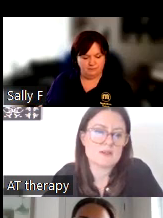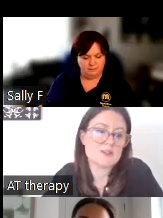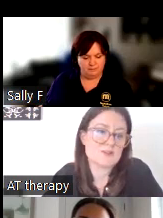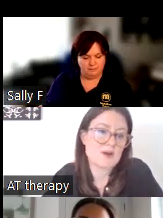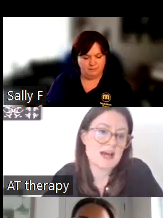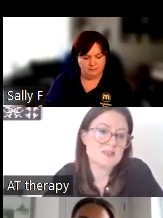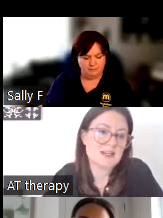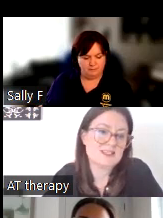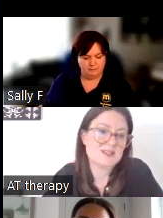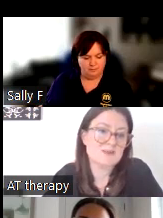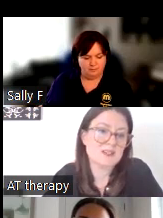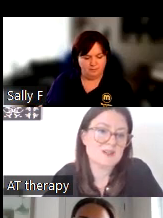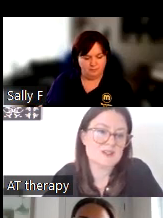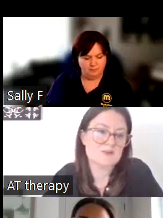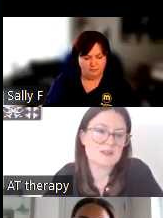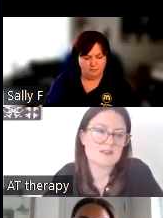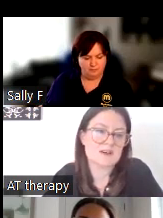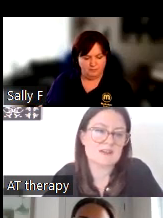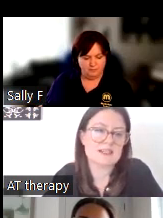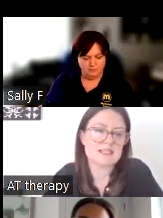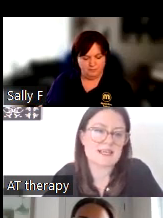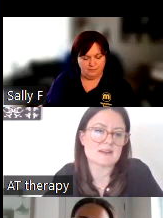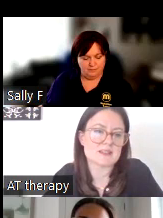So to summarise, Makaton can be used to support